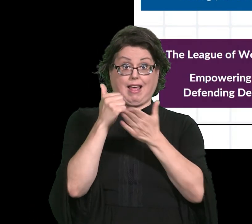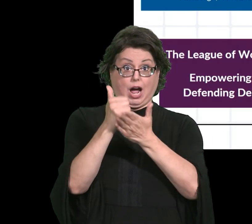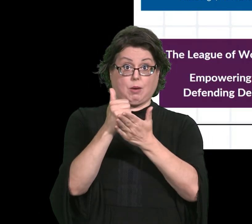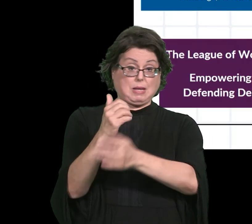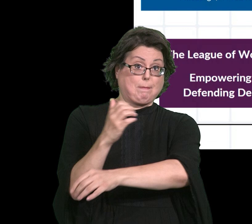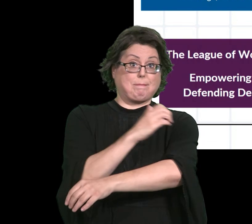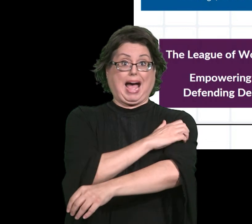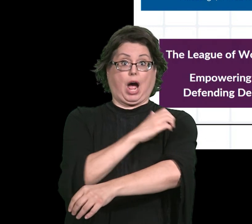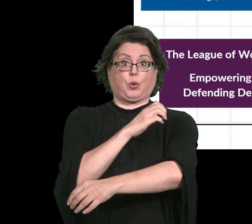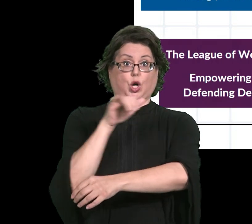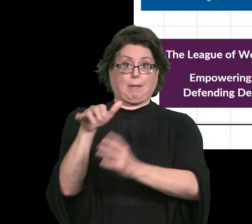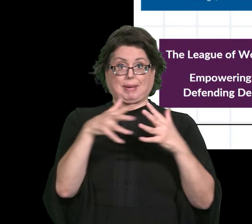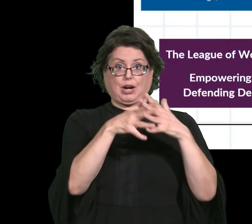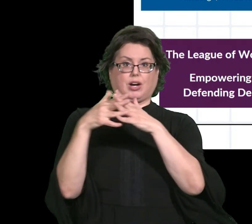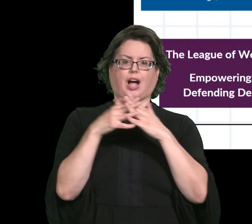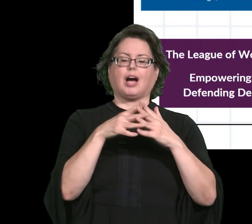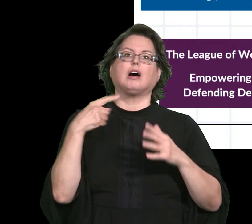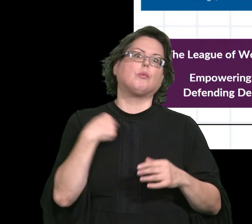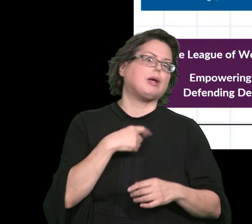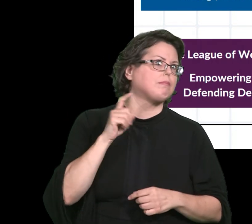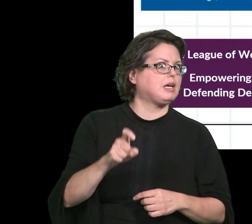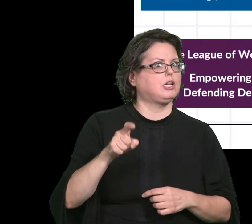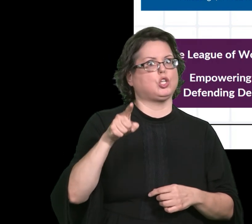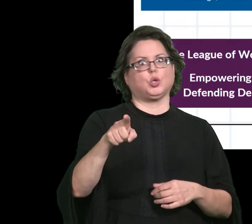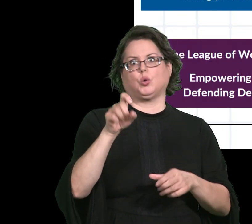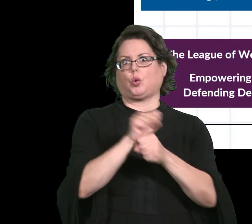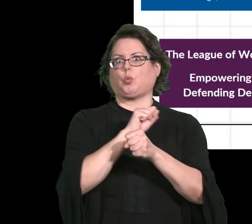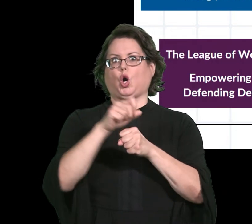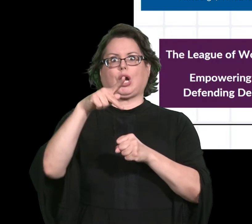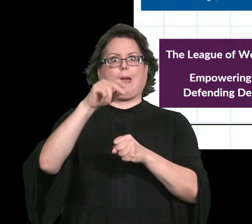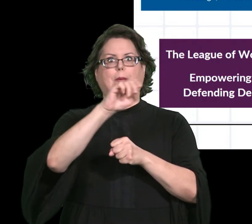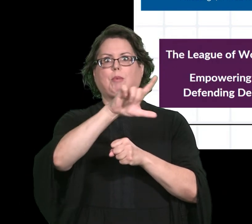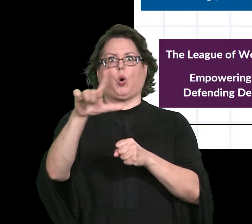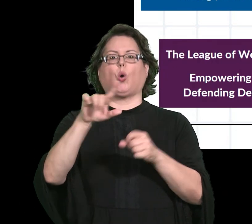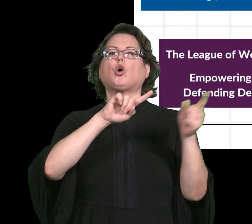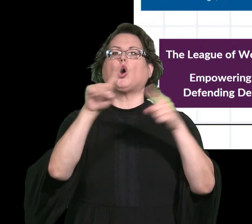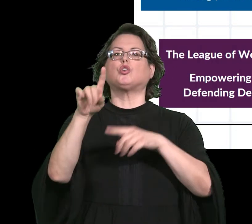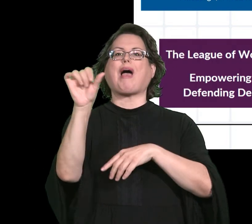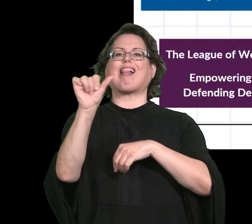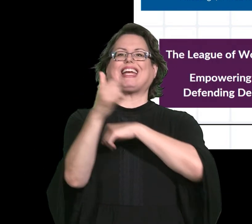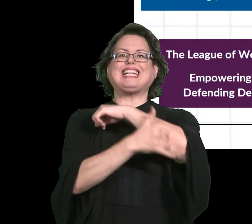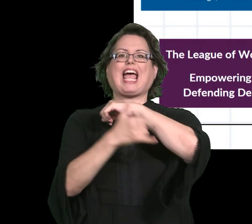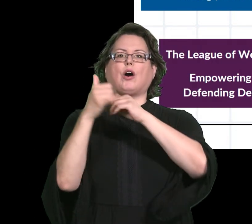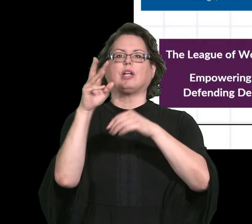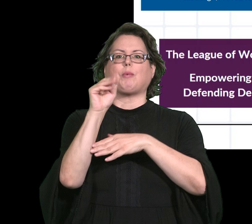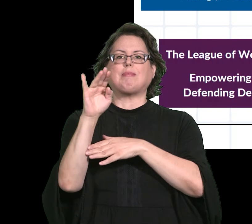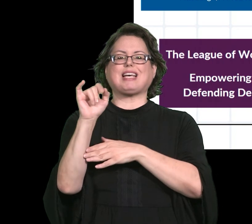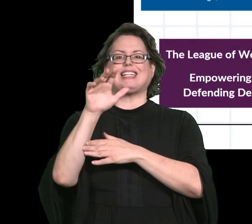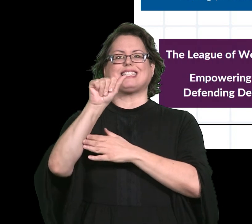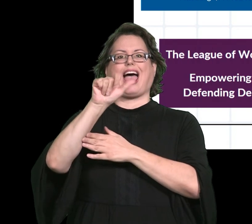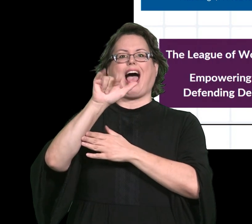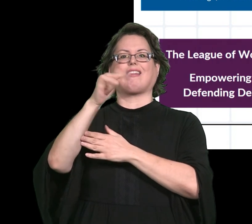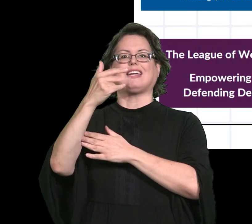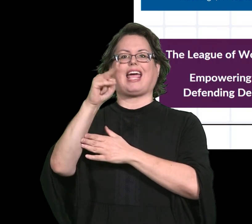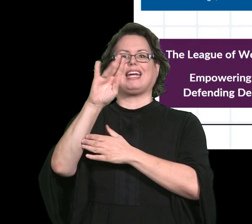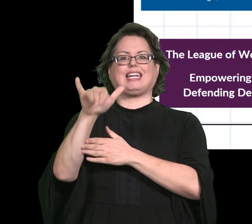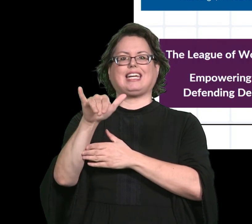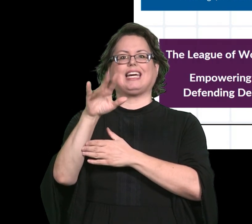Informed voters power America. Poll workers are urgently needed. Go to the Allegheny County website